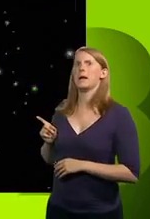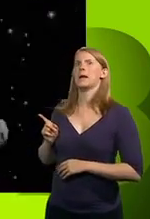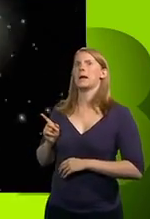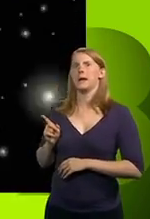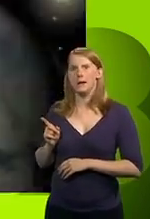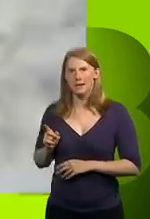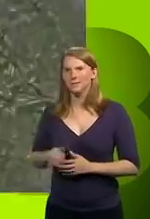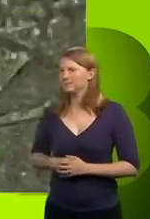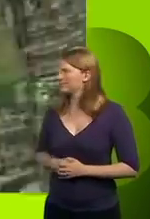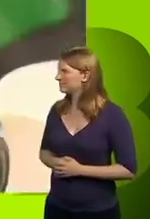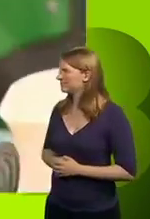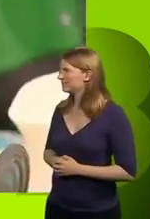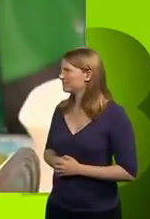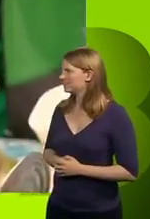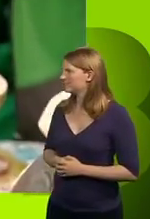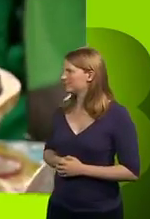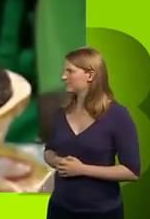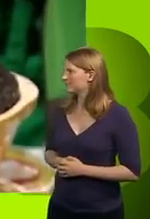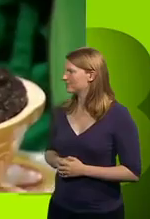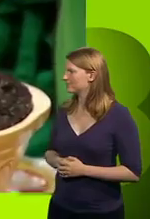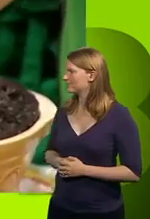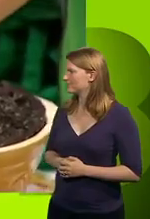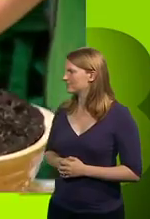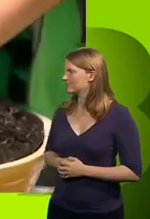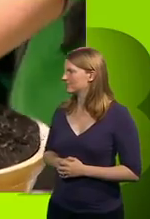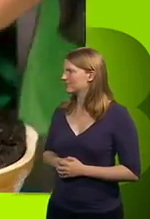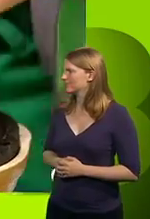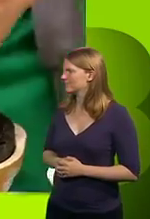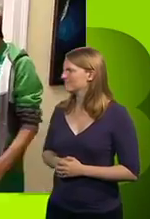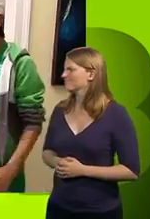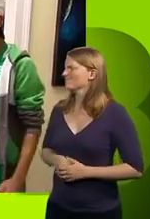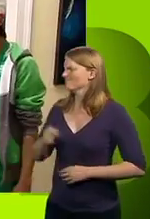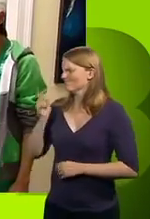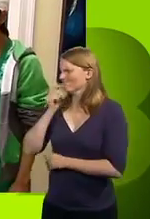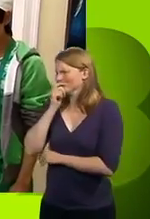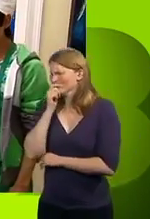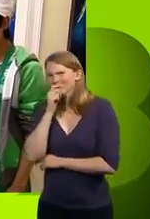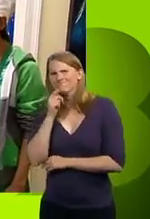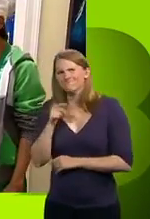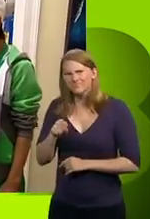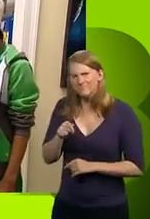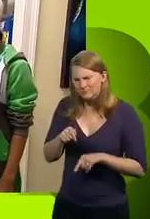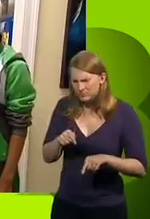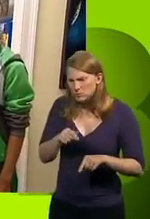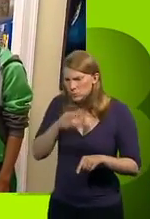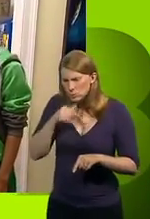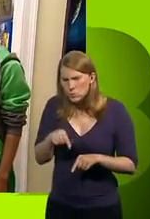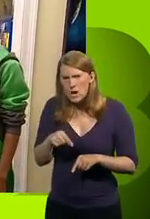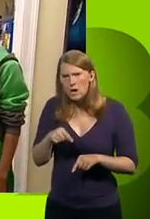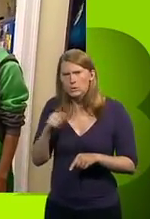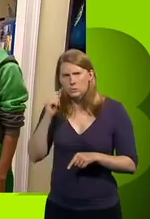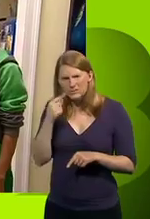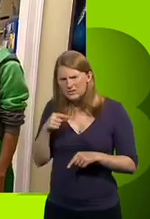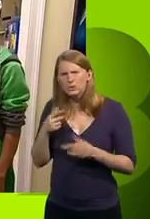Oh, Maybe we put too much treacle in our tuna toffee.